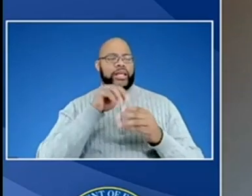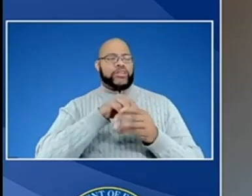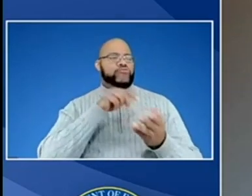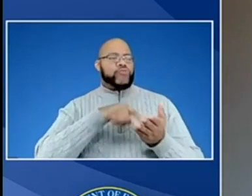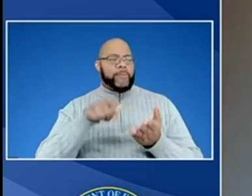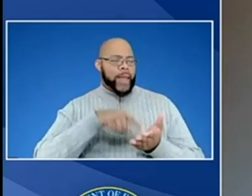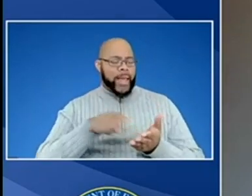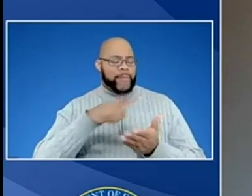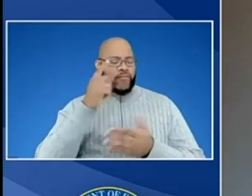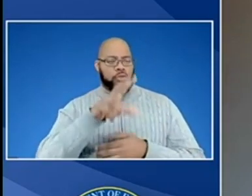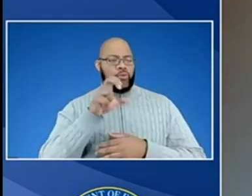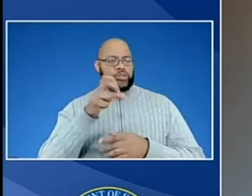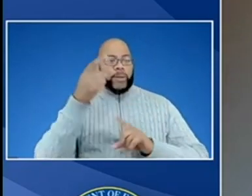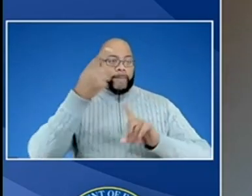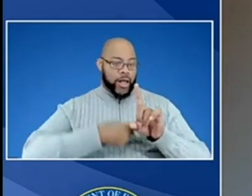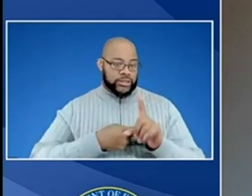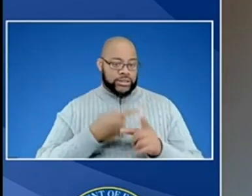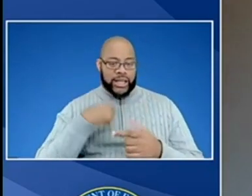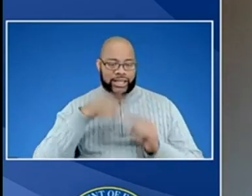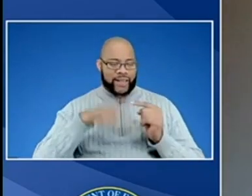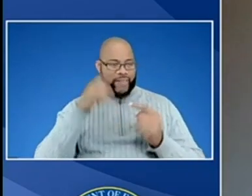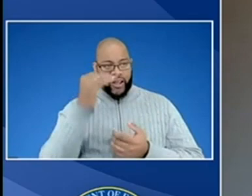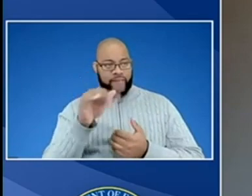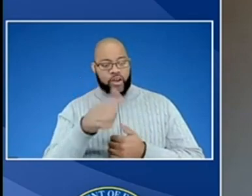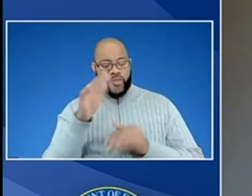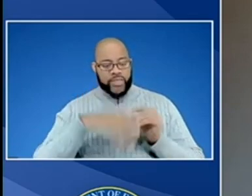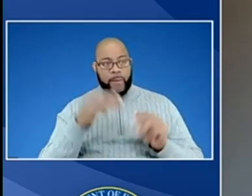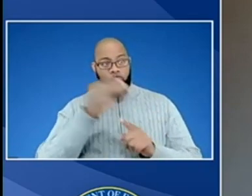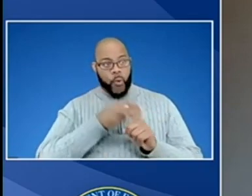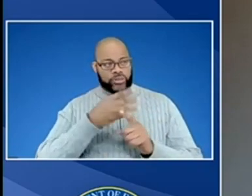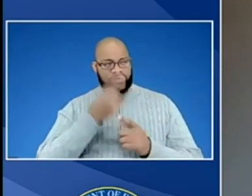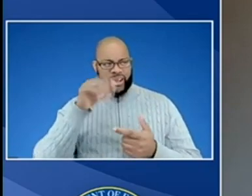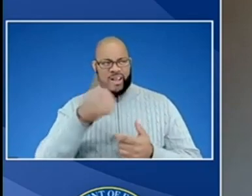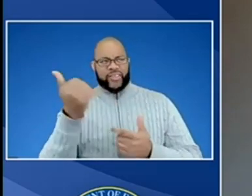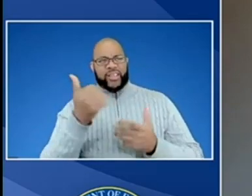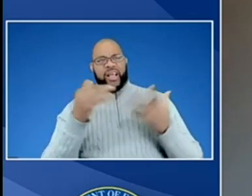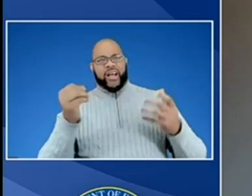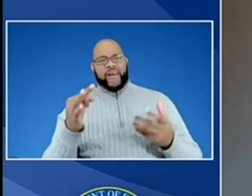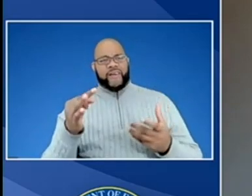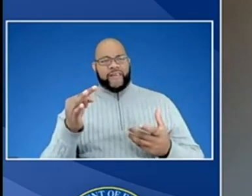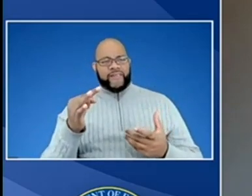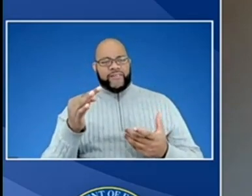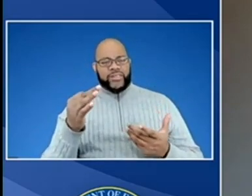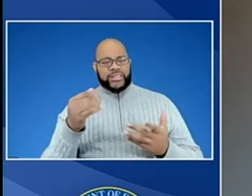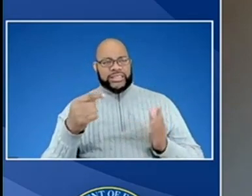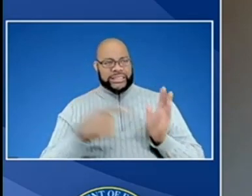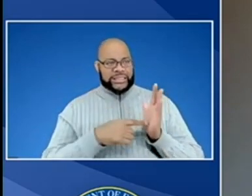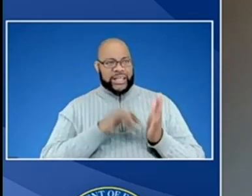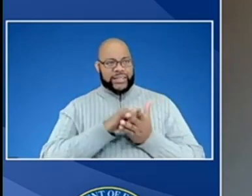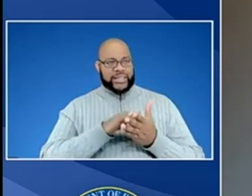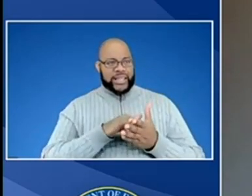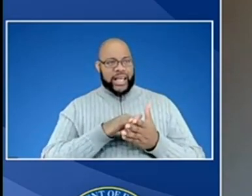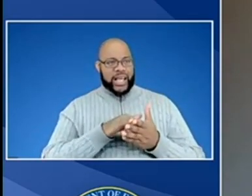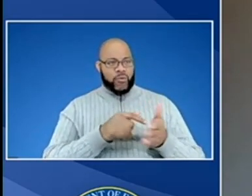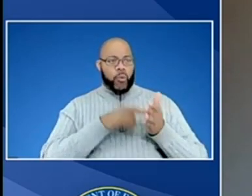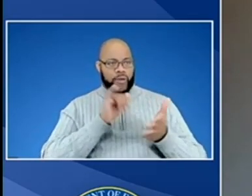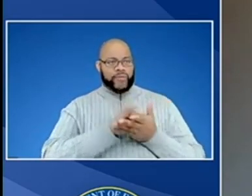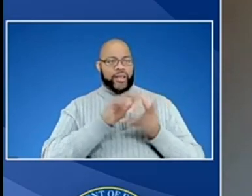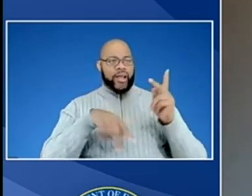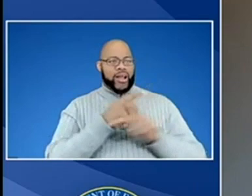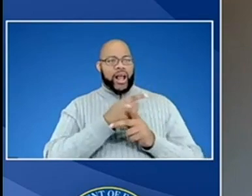for 300 months, I mean, I can't think of, other than a mortgage, I can't think of a lot of types of debt that require that kind of a repayment